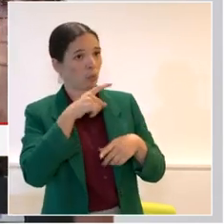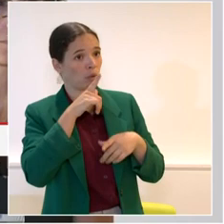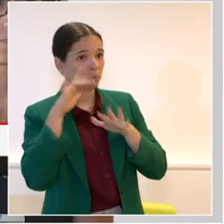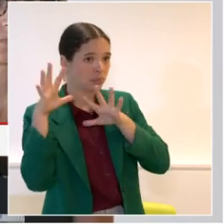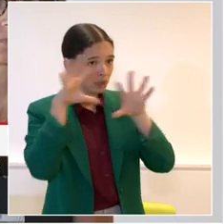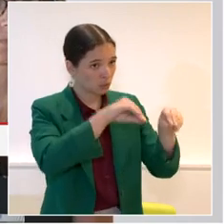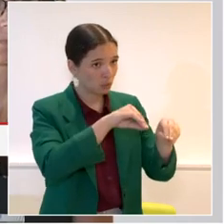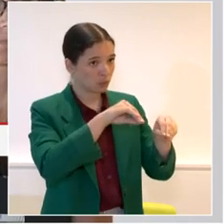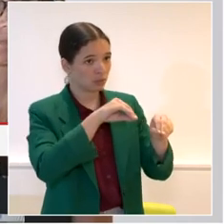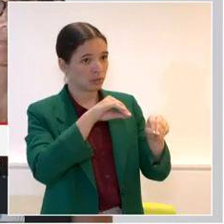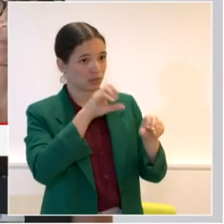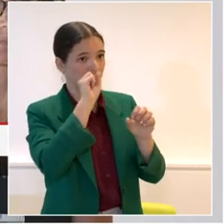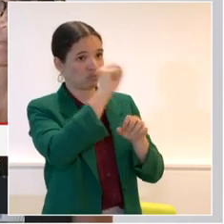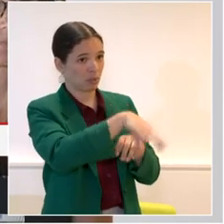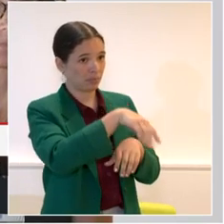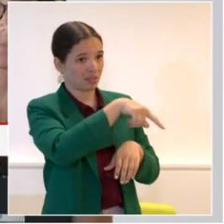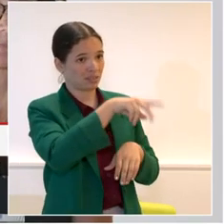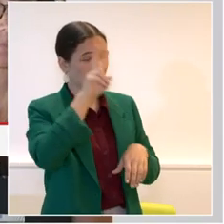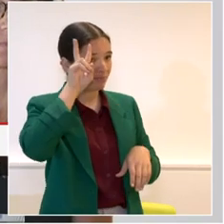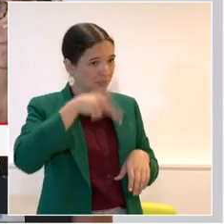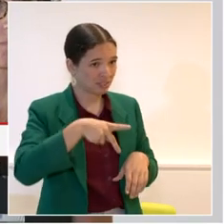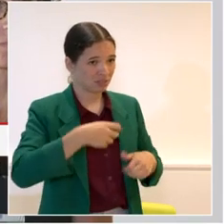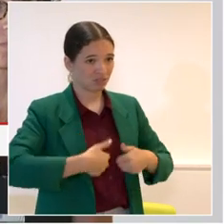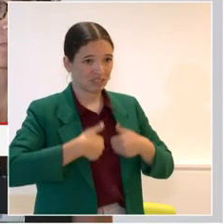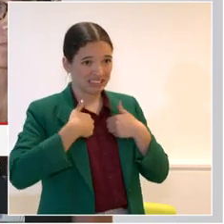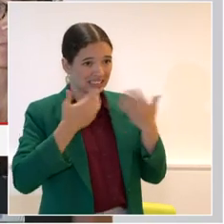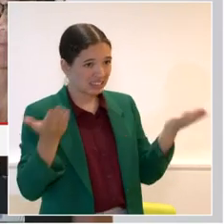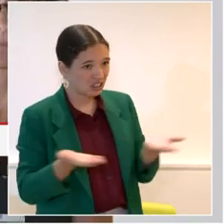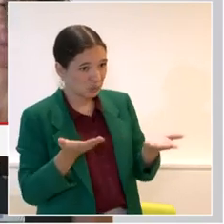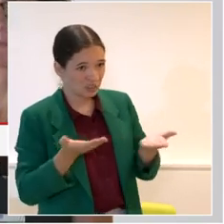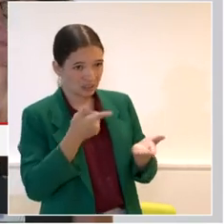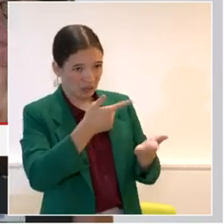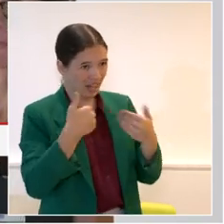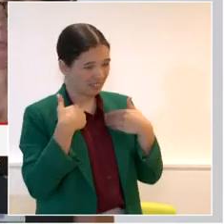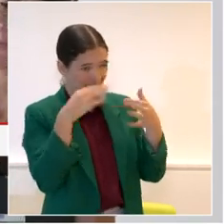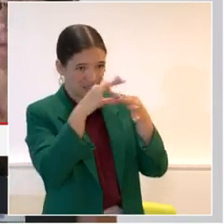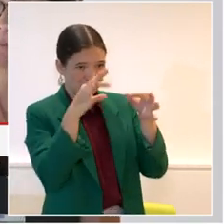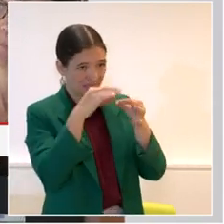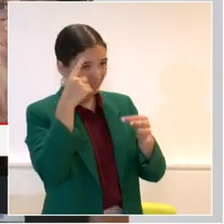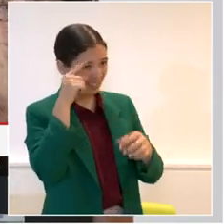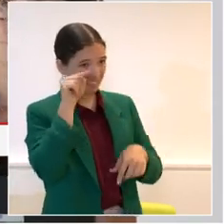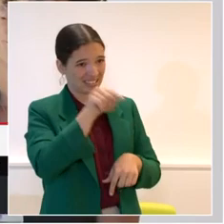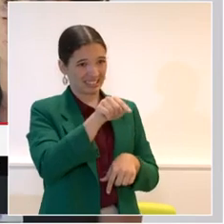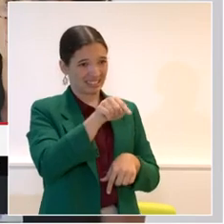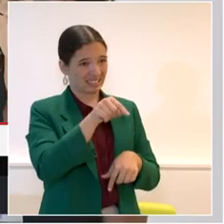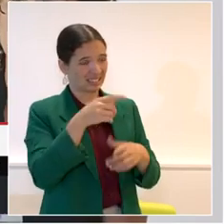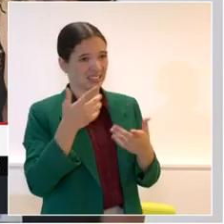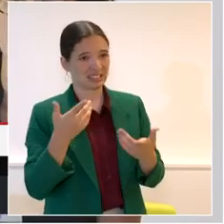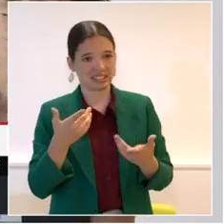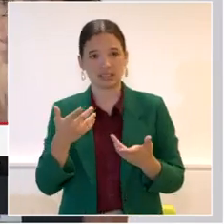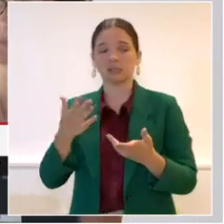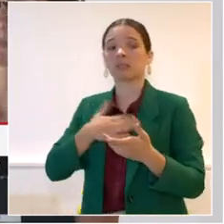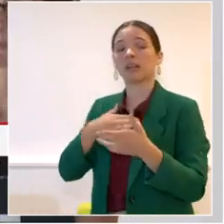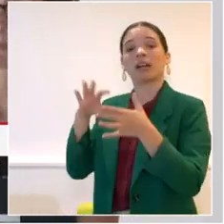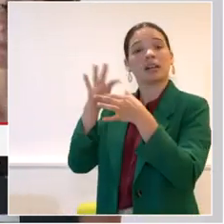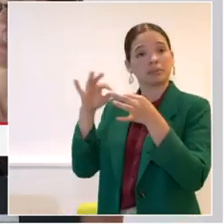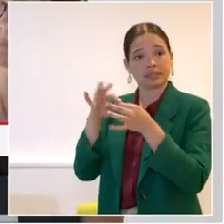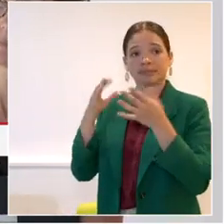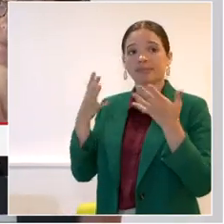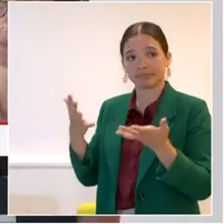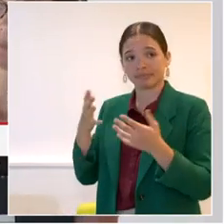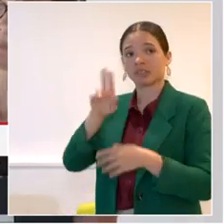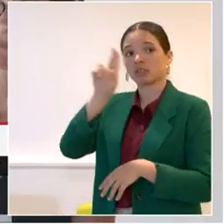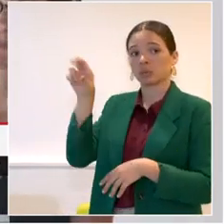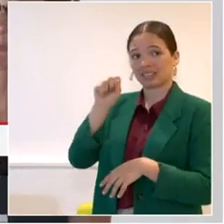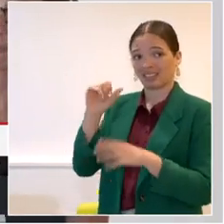President's residence here in the district? Any kind of statement or any response? Well, my message to the U.S. conference was, don't think